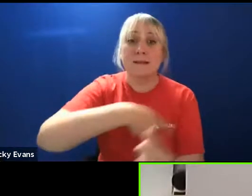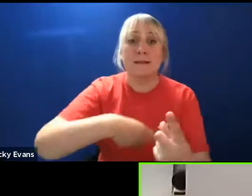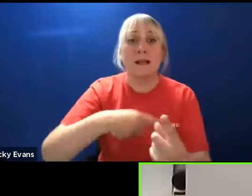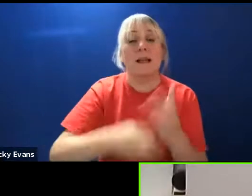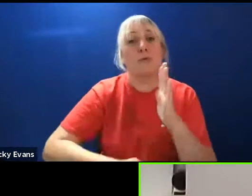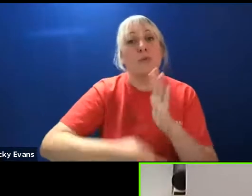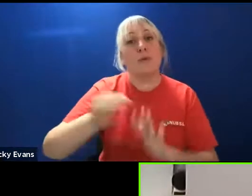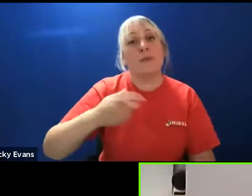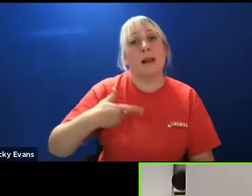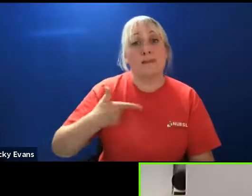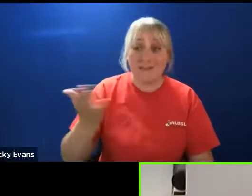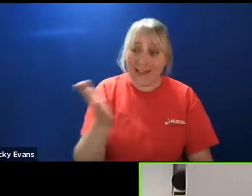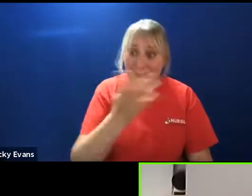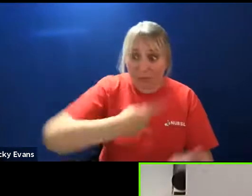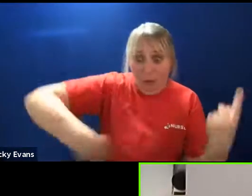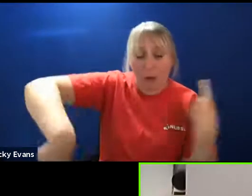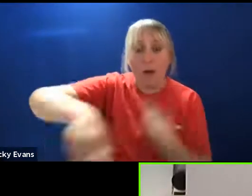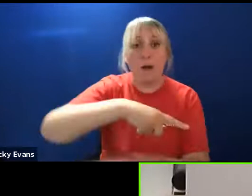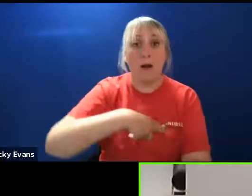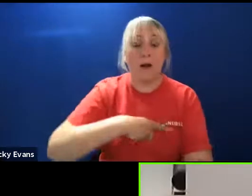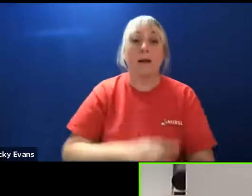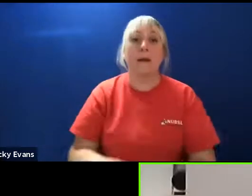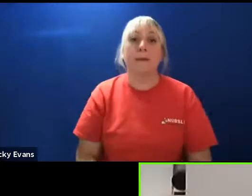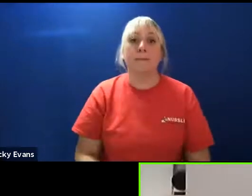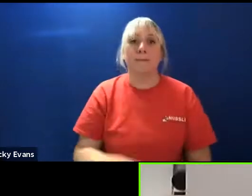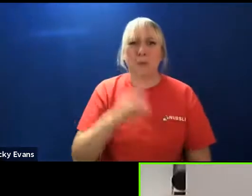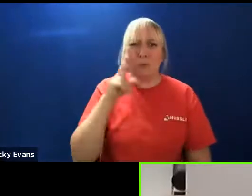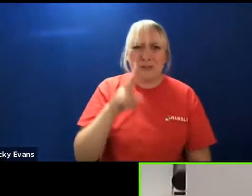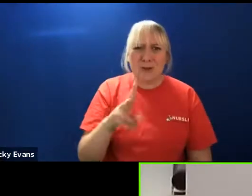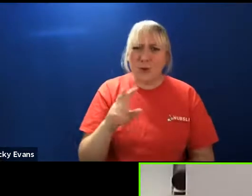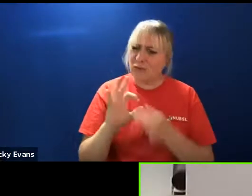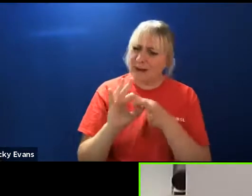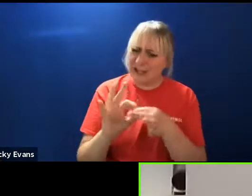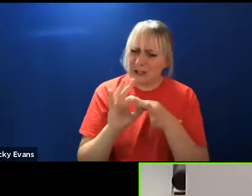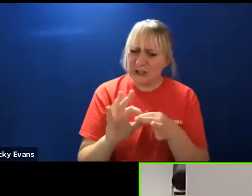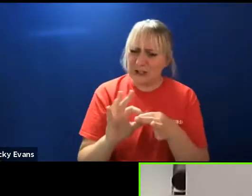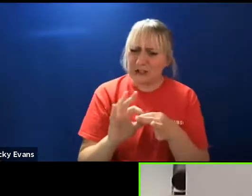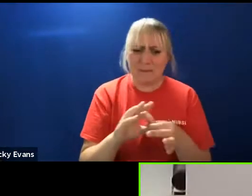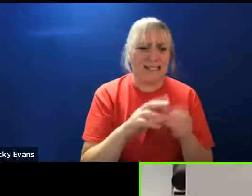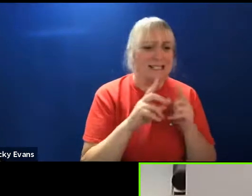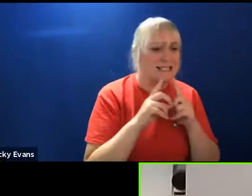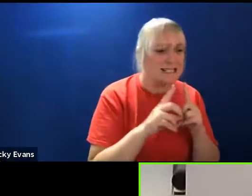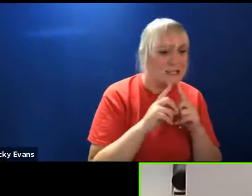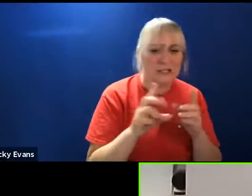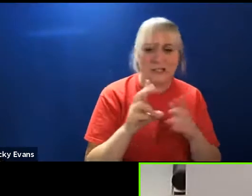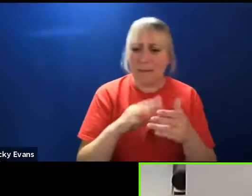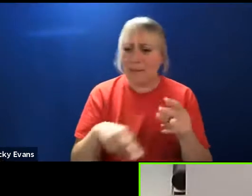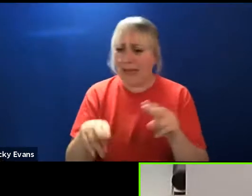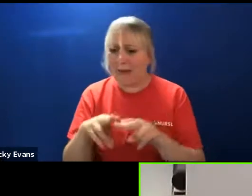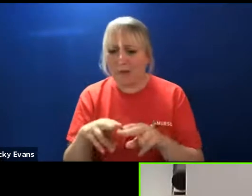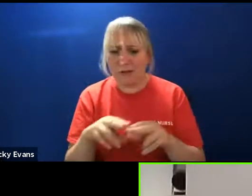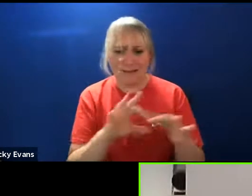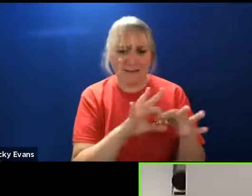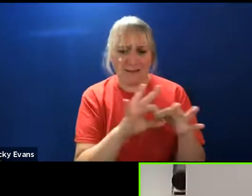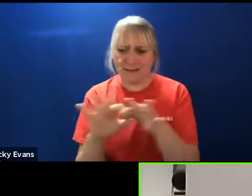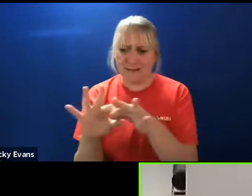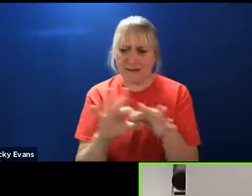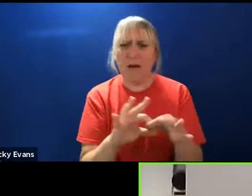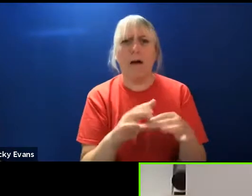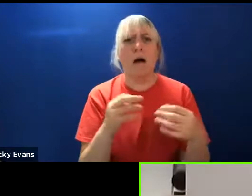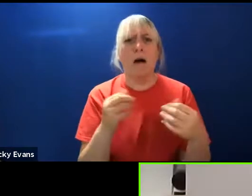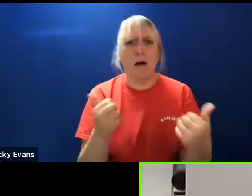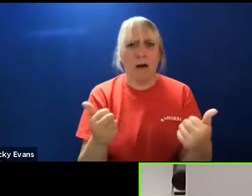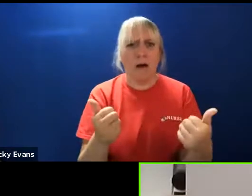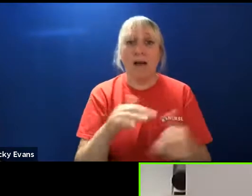We saw this through the relationships that teachers had with parents and how family members were so involved in